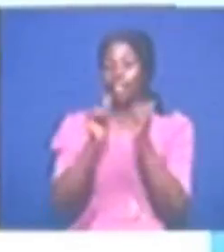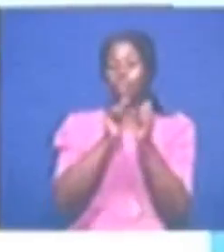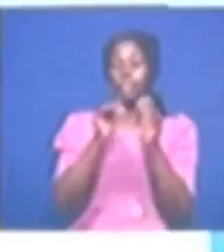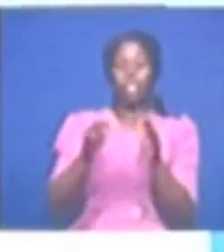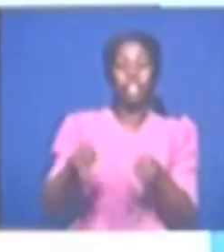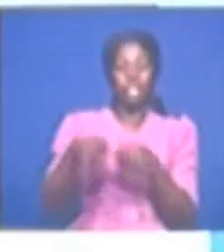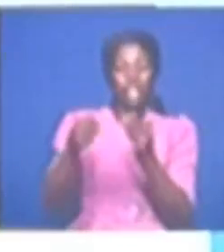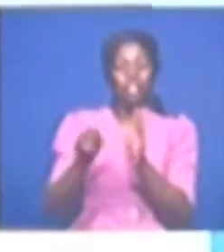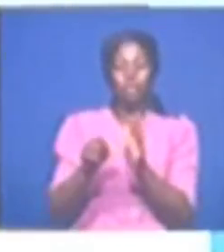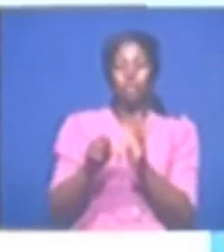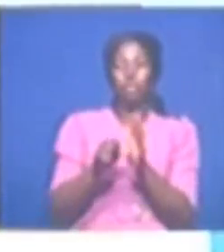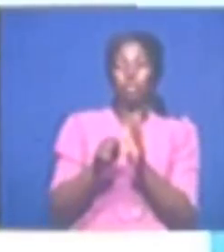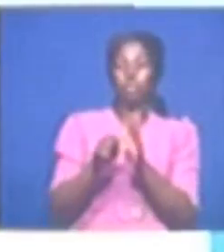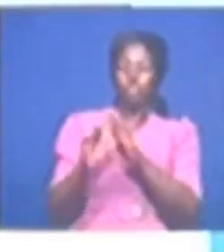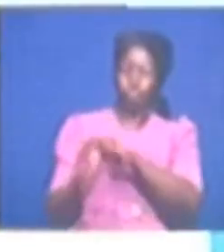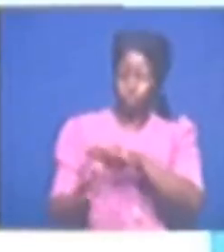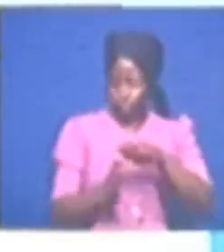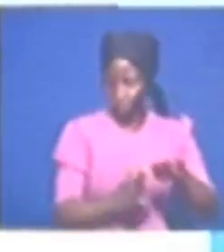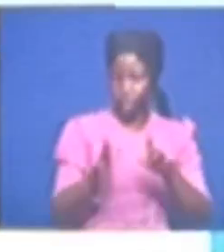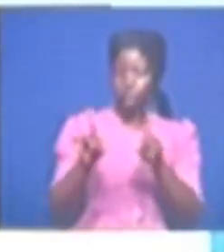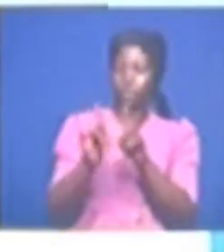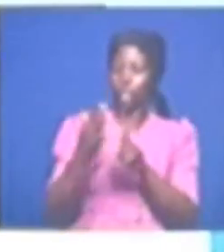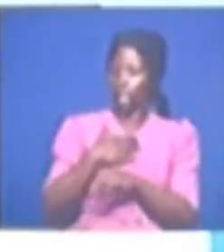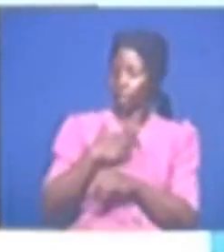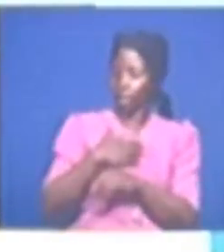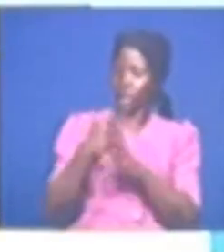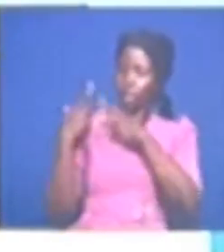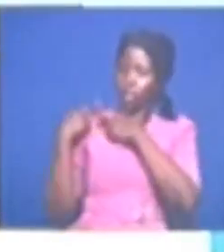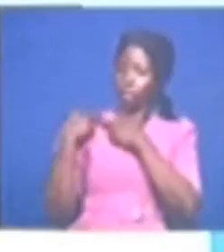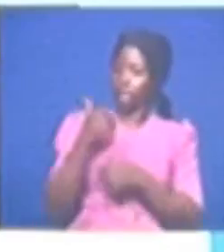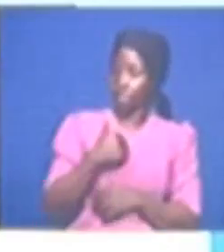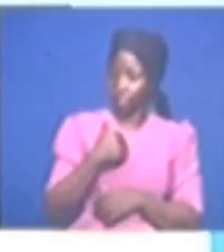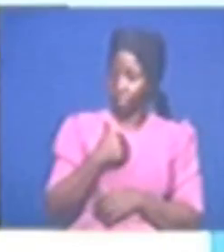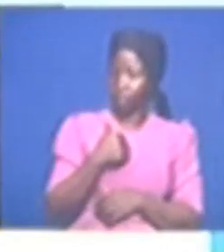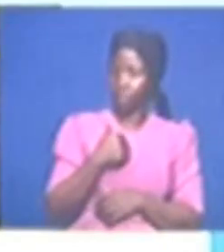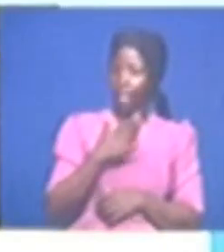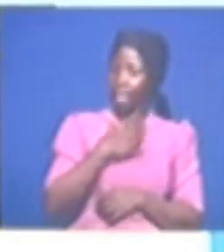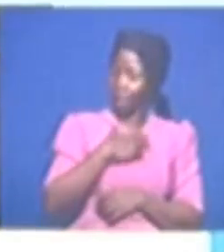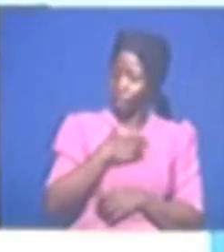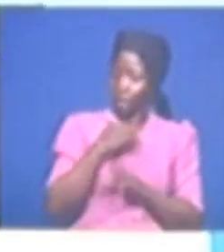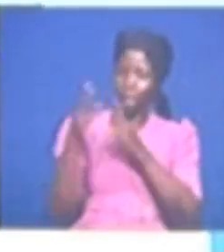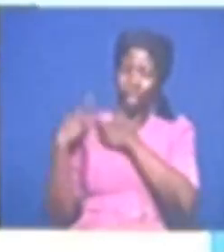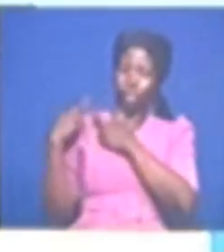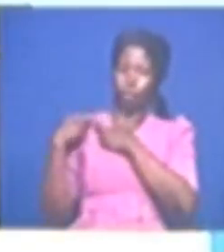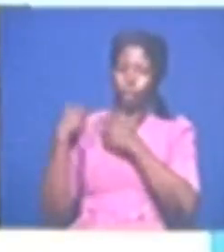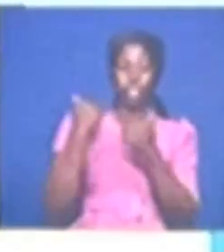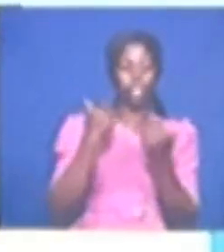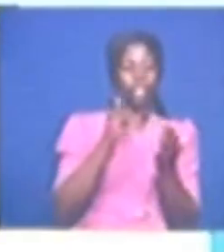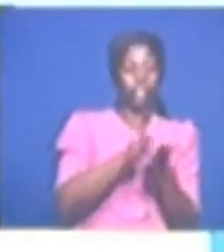we have also a responsibility. We have done our responsibility, and the responsibility is that we have the law. Right now,